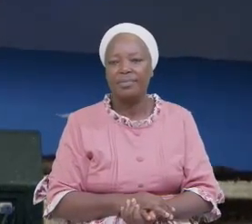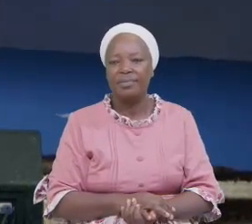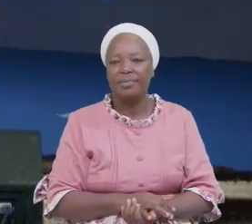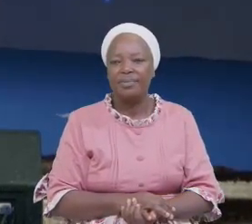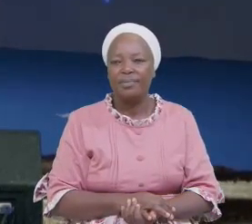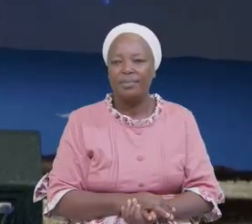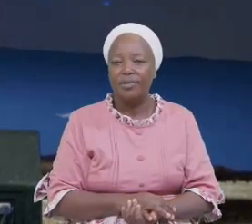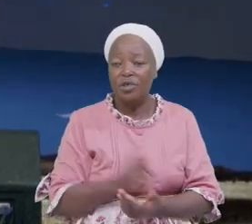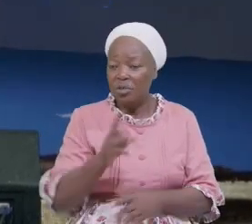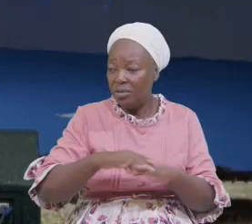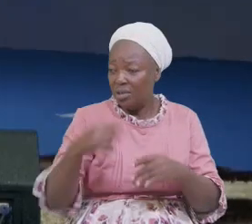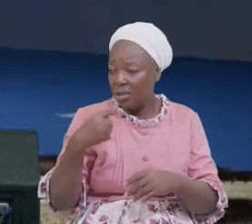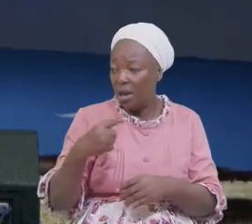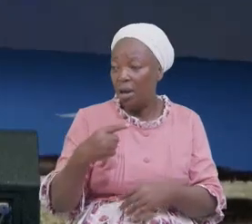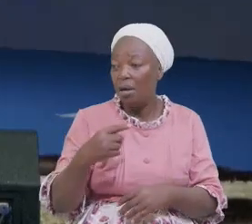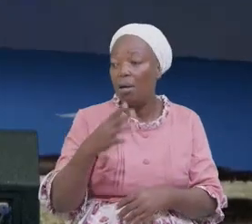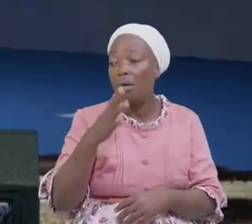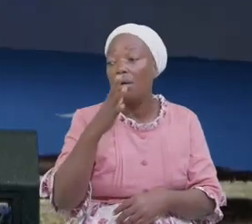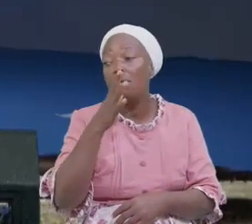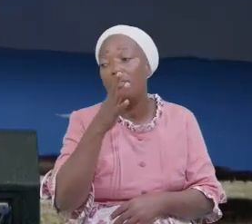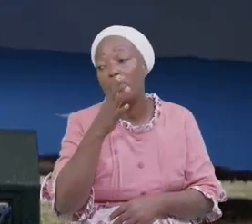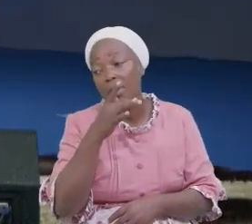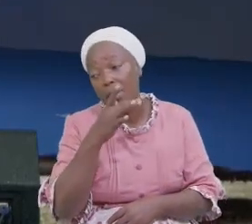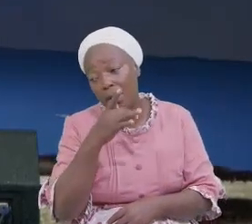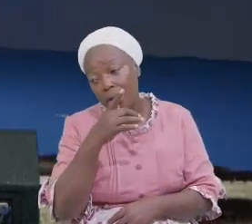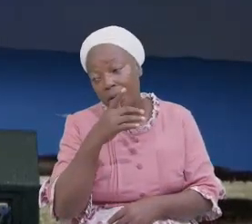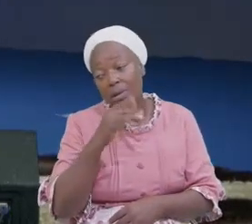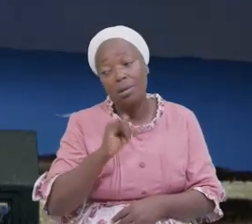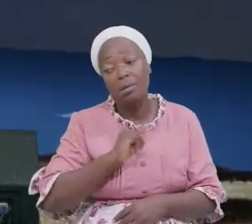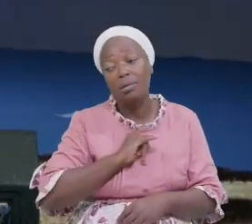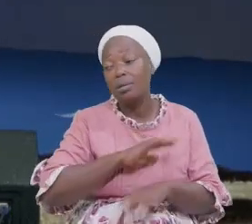You don't say, no, mommy, I don't believe. You're a liar.